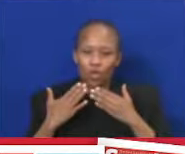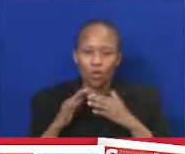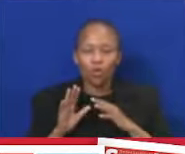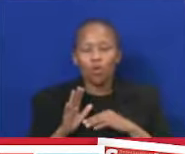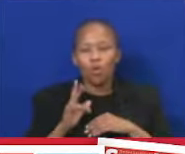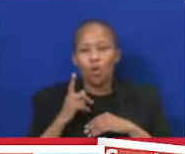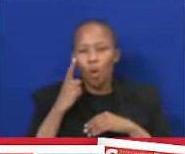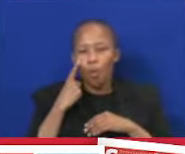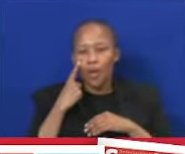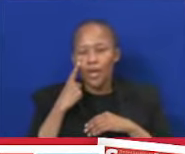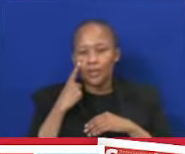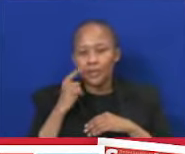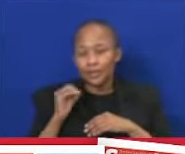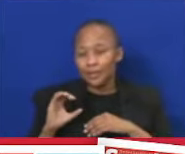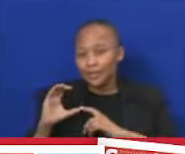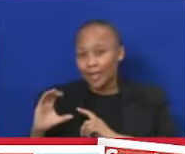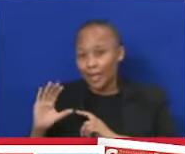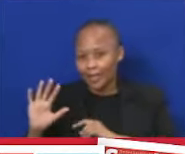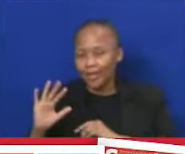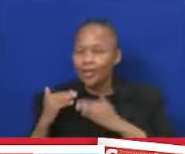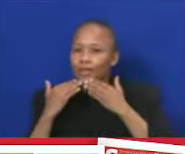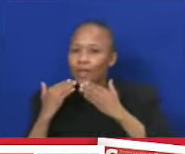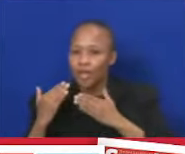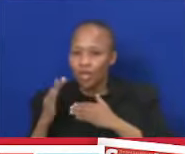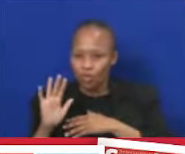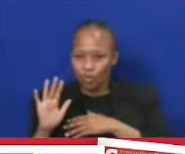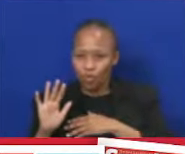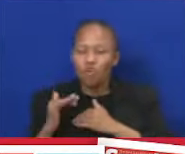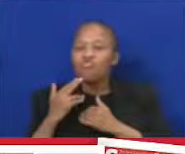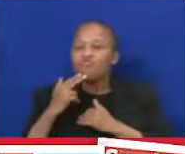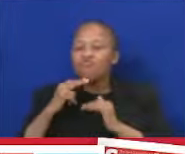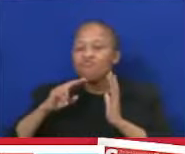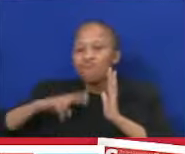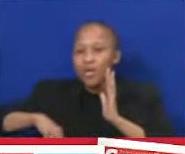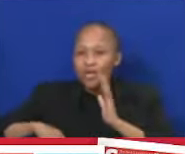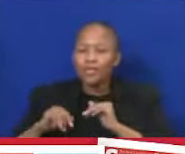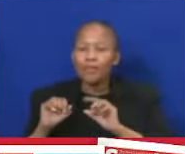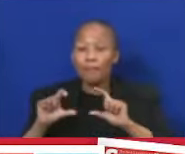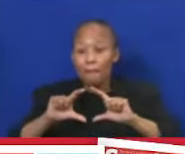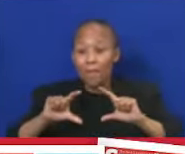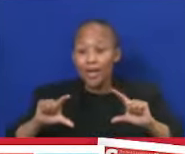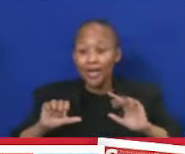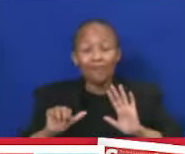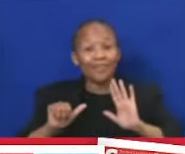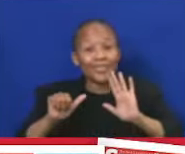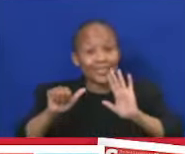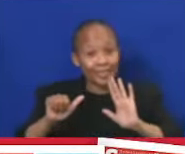could you kindly then read the contents of paragraph 6 into the record?